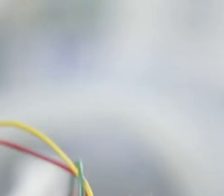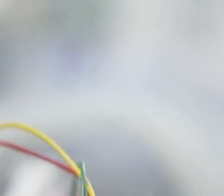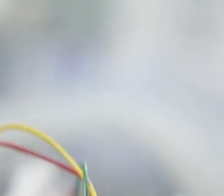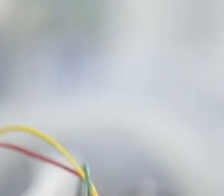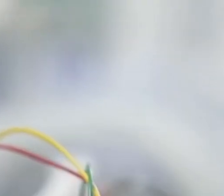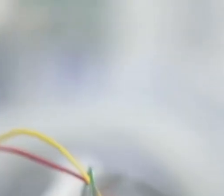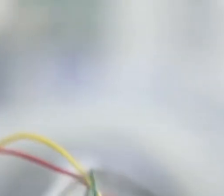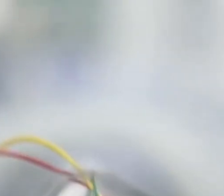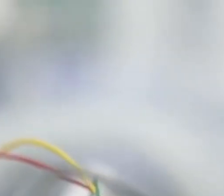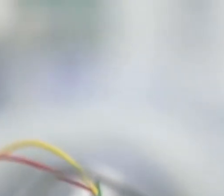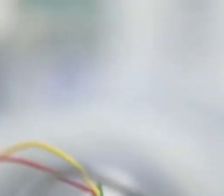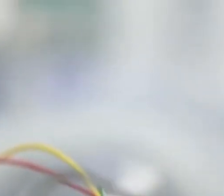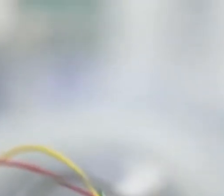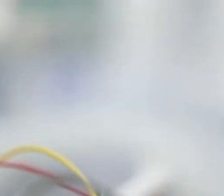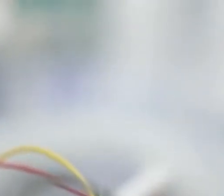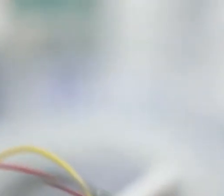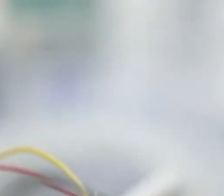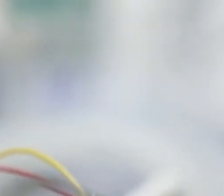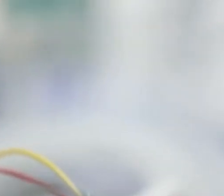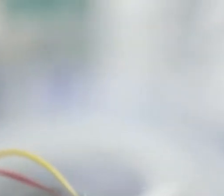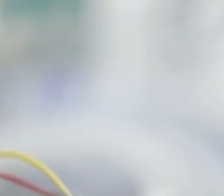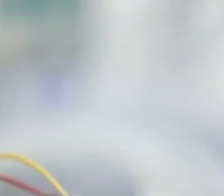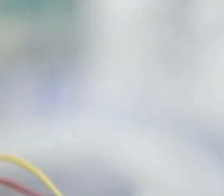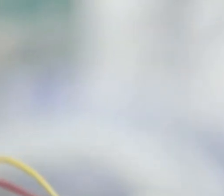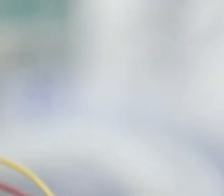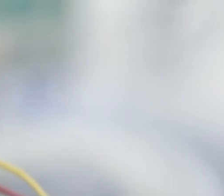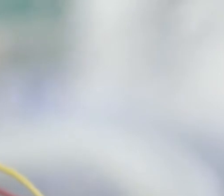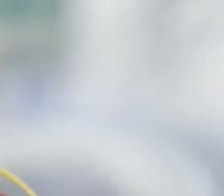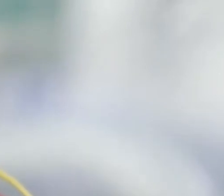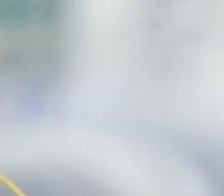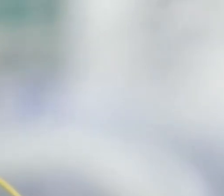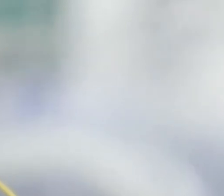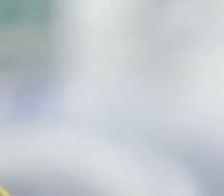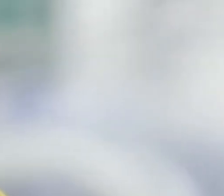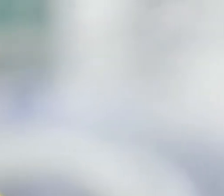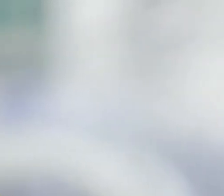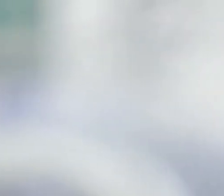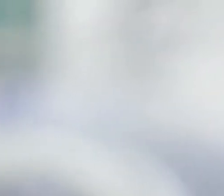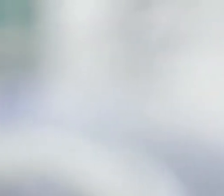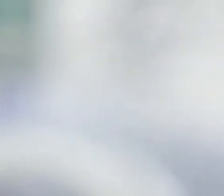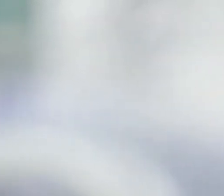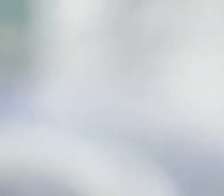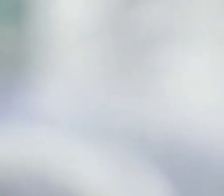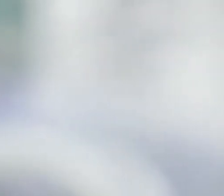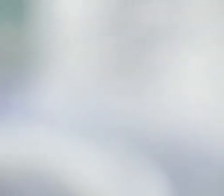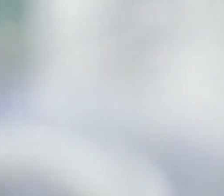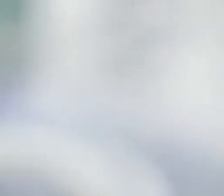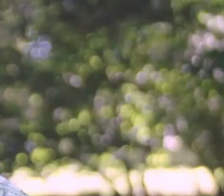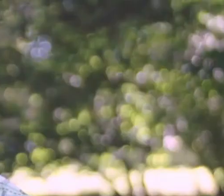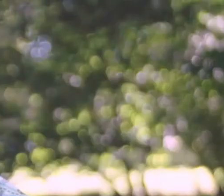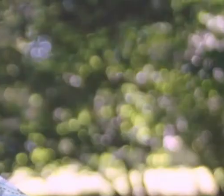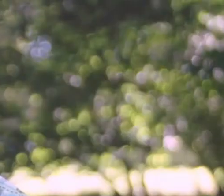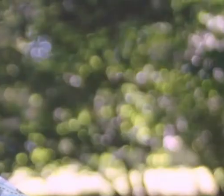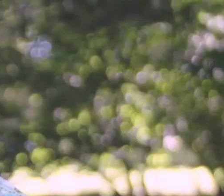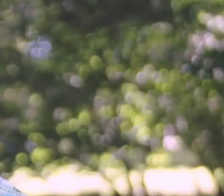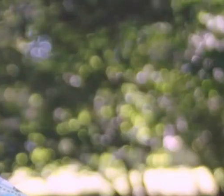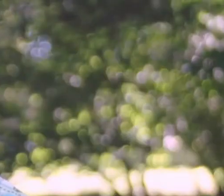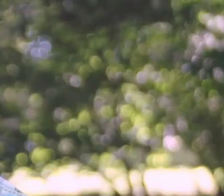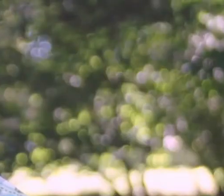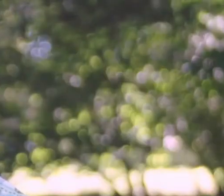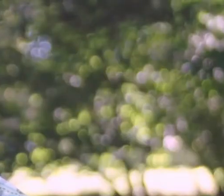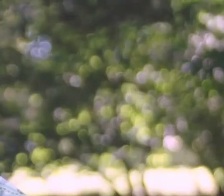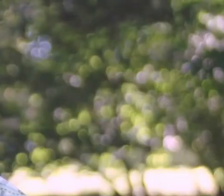on. Is it possible that you could have gyms operated in a way, as I think was the case previously, where you had a certain restricted number of people in the gym at a given time? Is